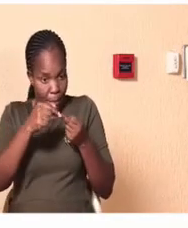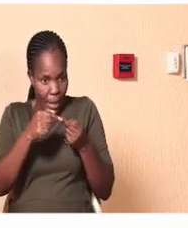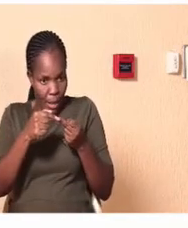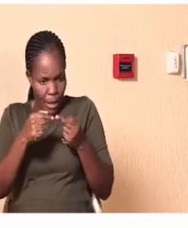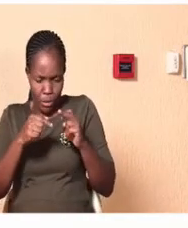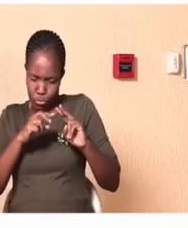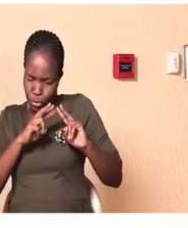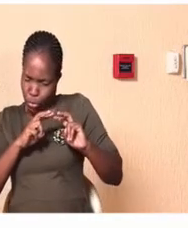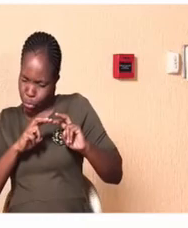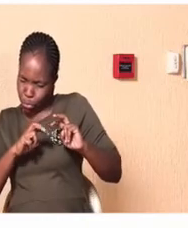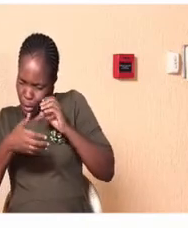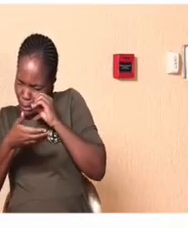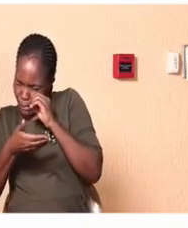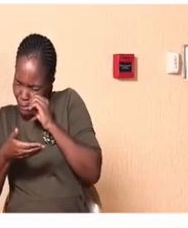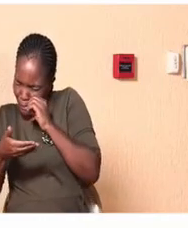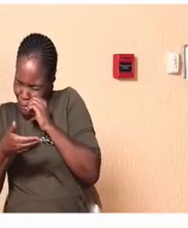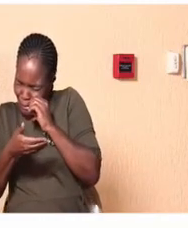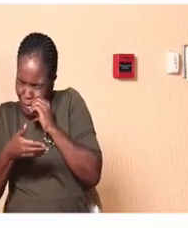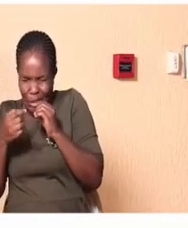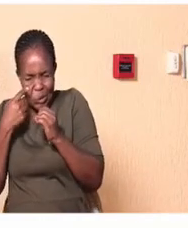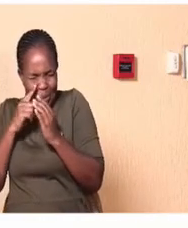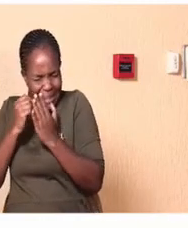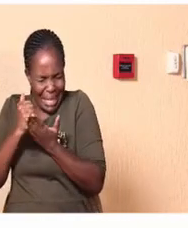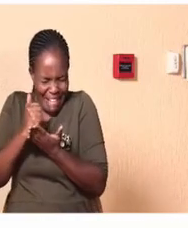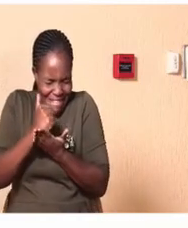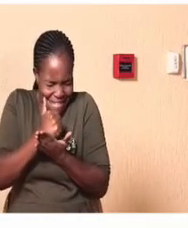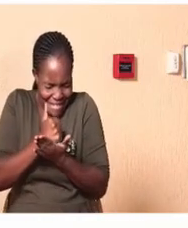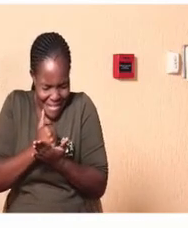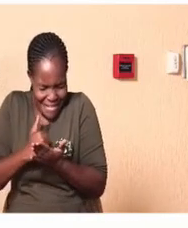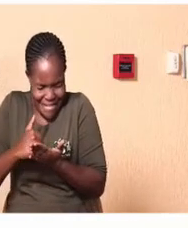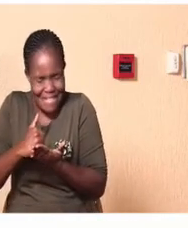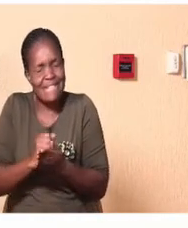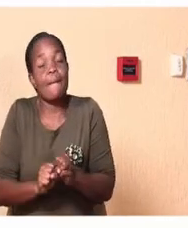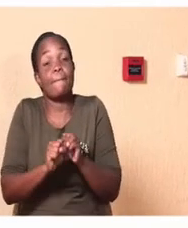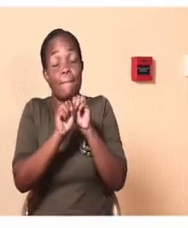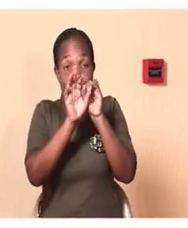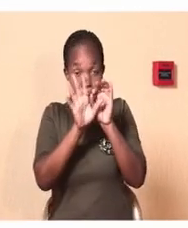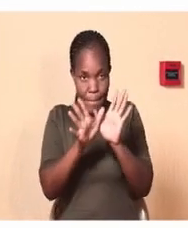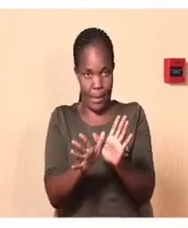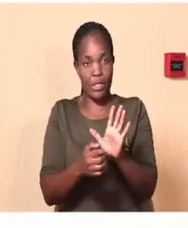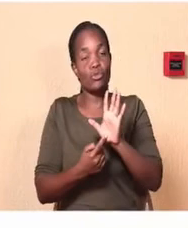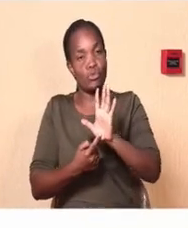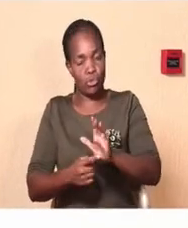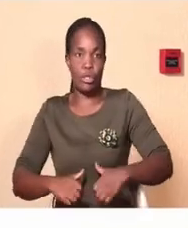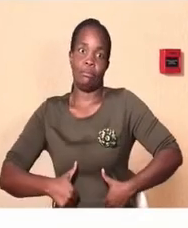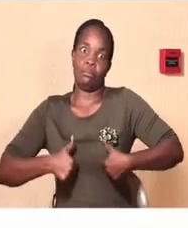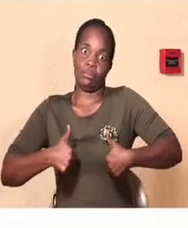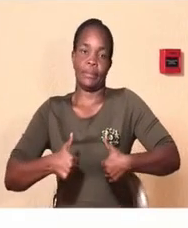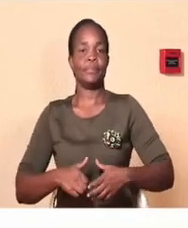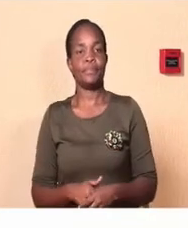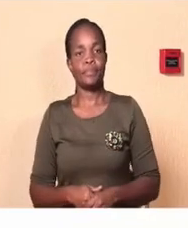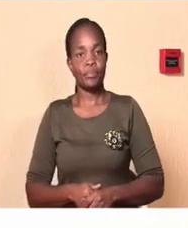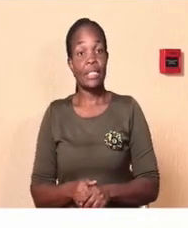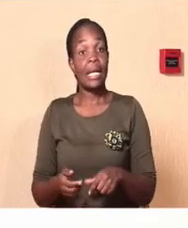was necessary to make absolute sure that they are totally recovered from that. So at the moment